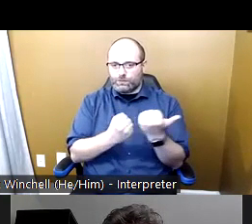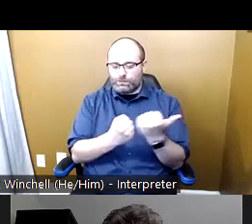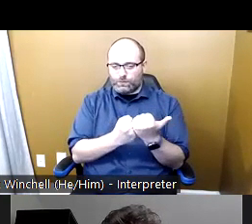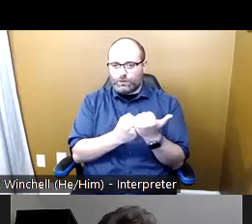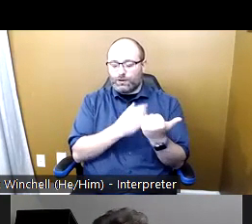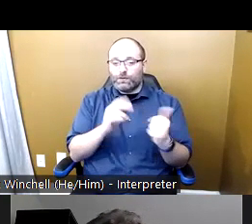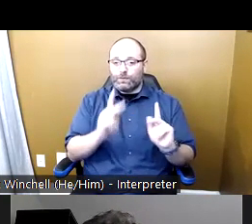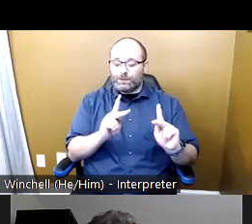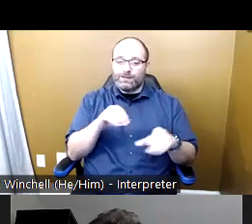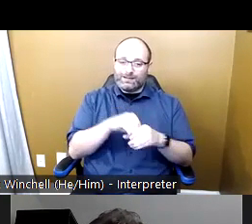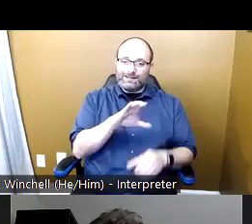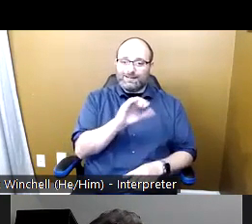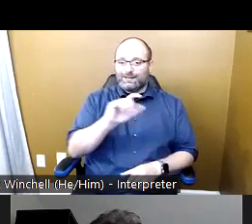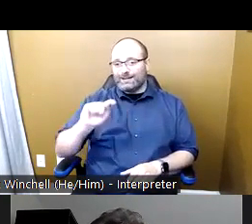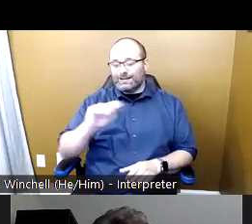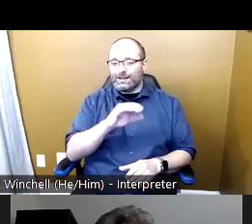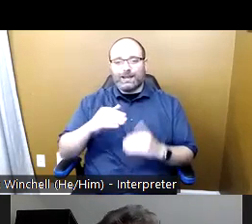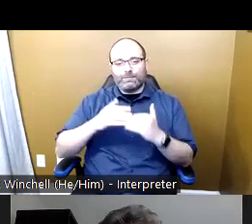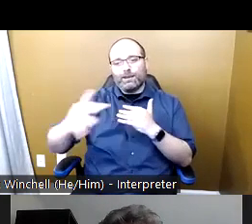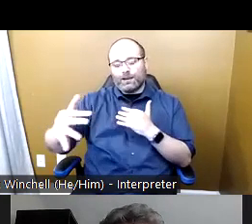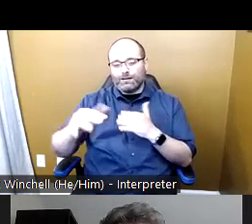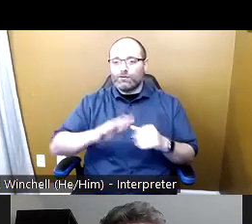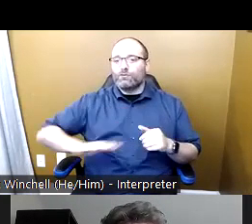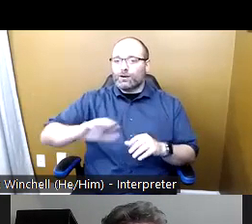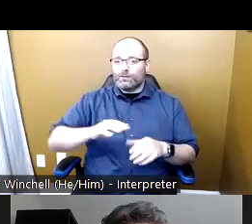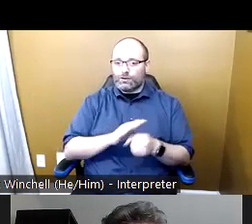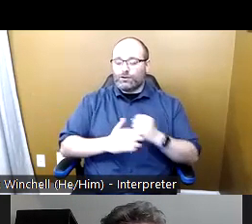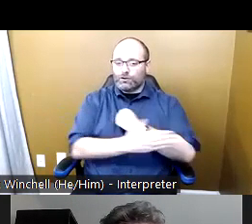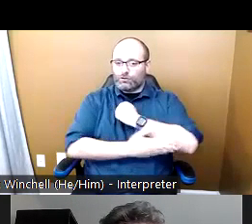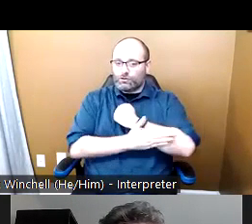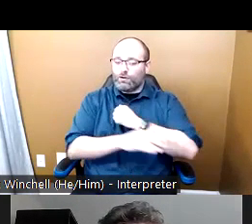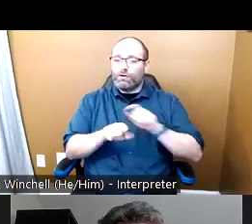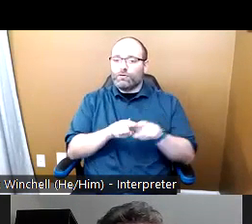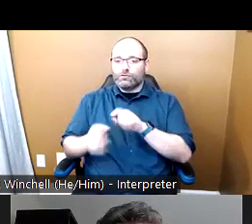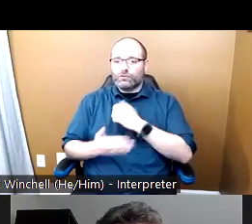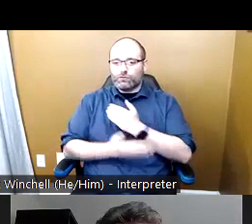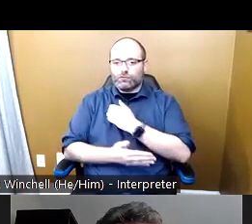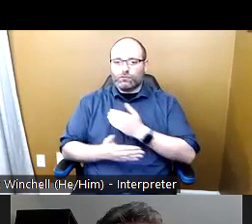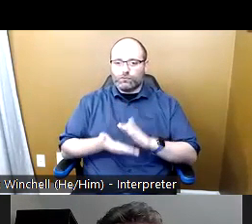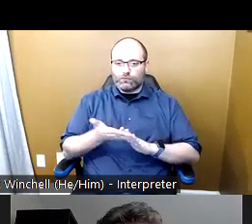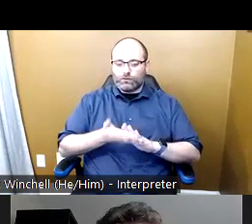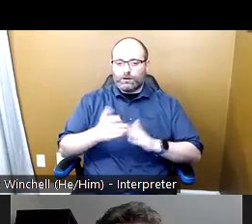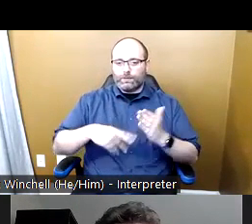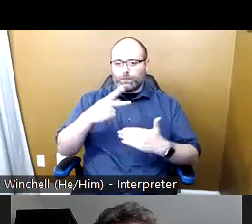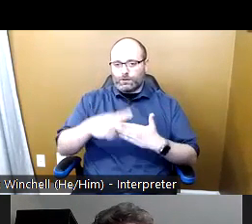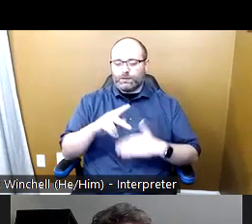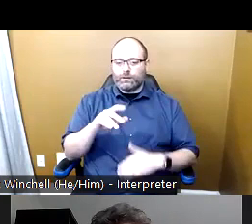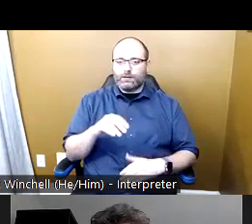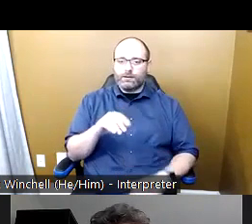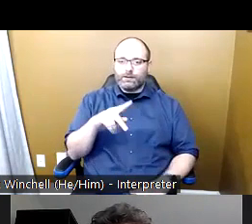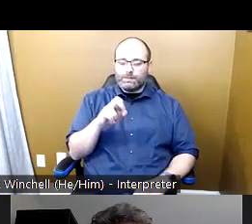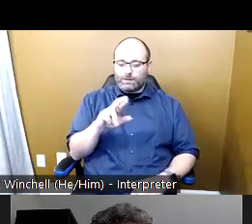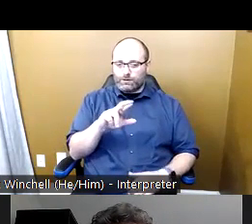and beyond, all over across the country. And also run a program called Transhaven, which is PeerPride's first